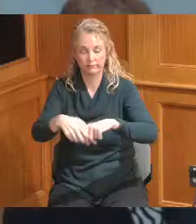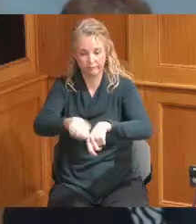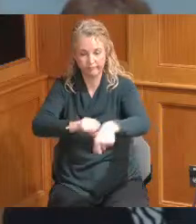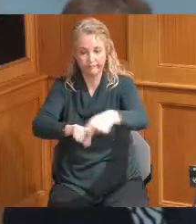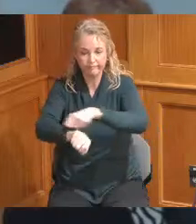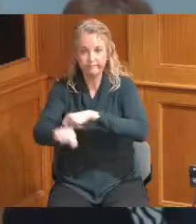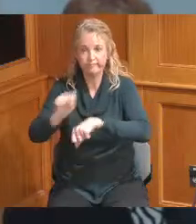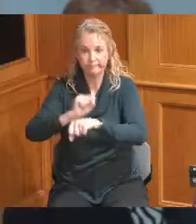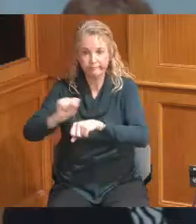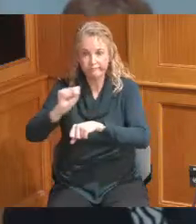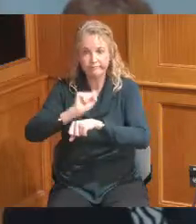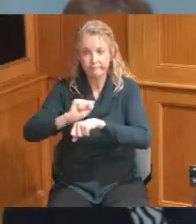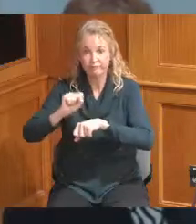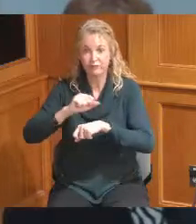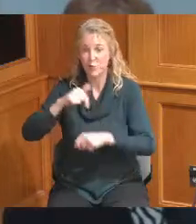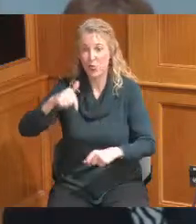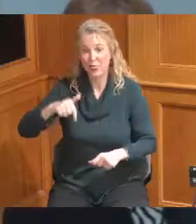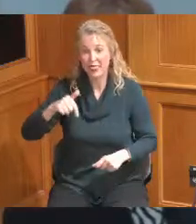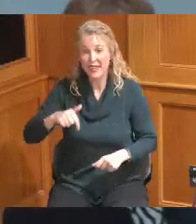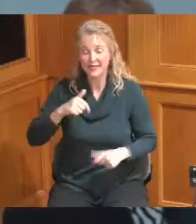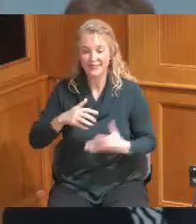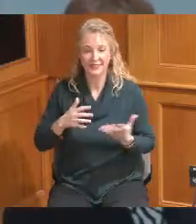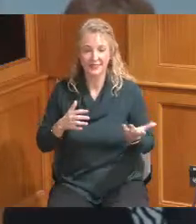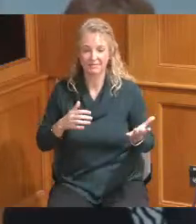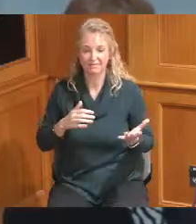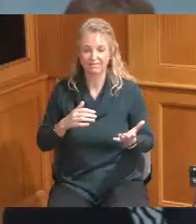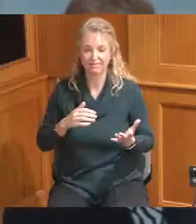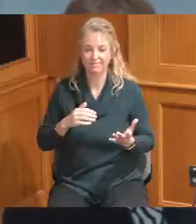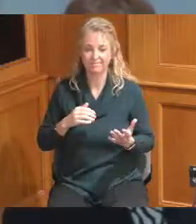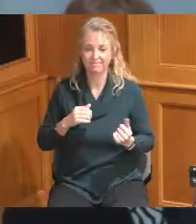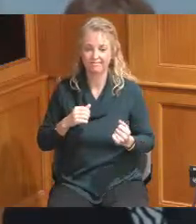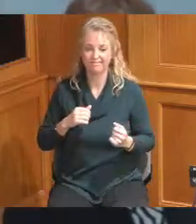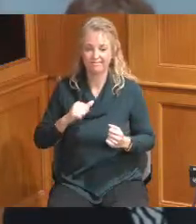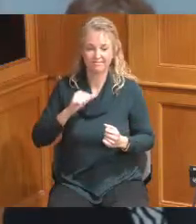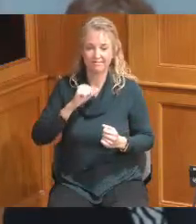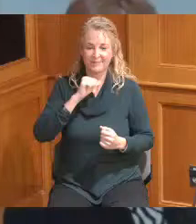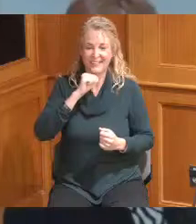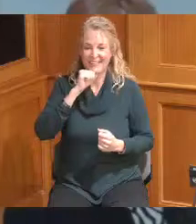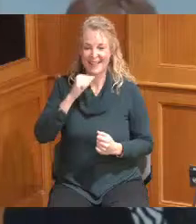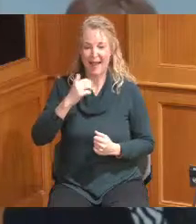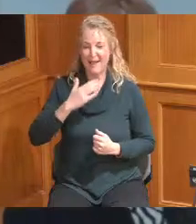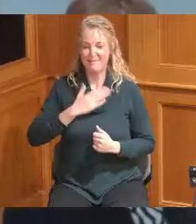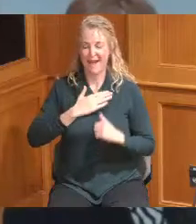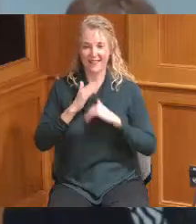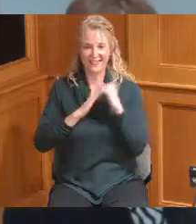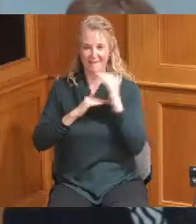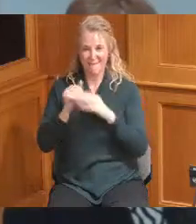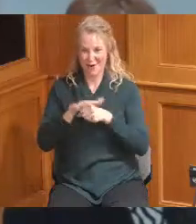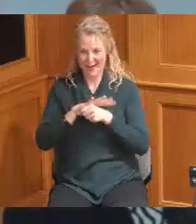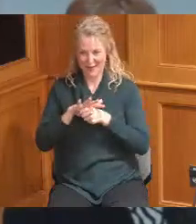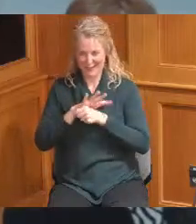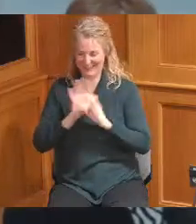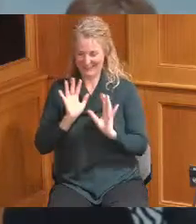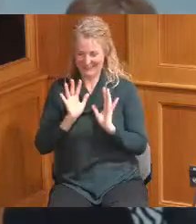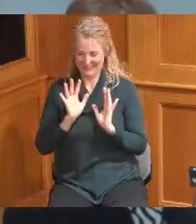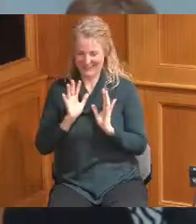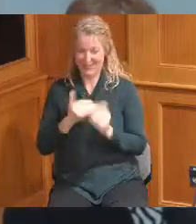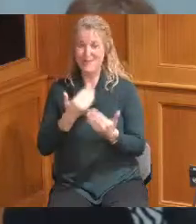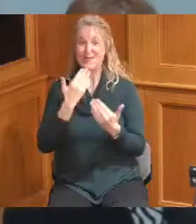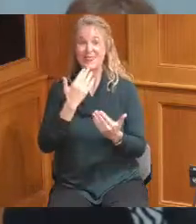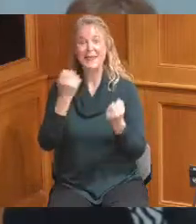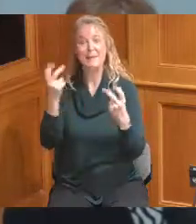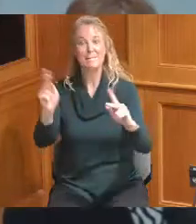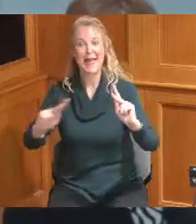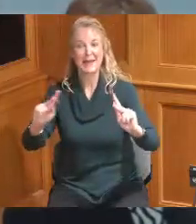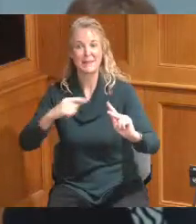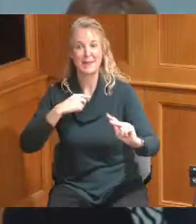little office. So this is not my space. This is not my comfort zone. So I want to thank everyone. There's many